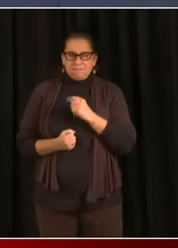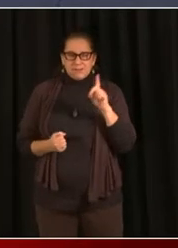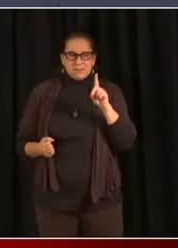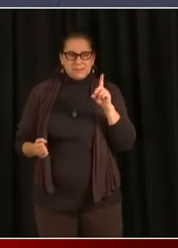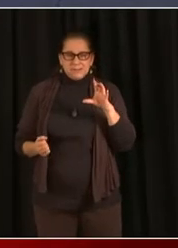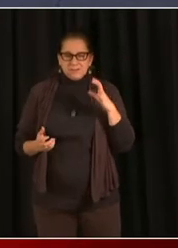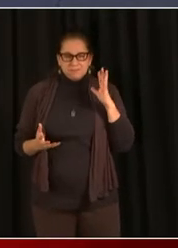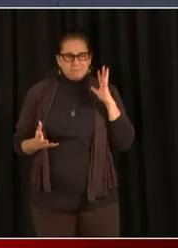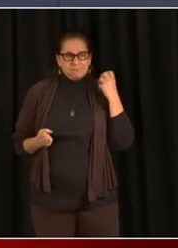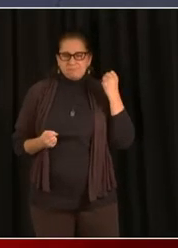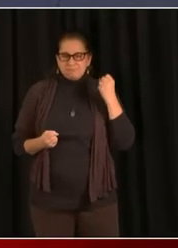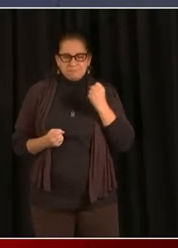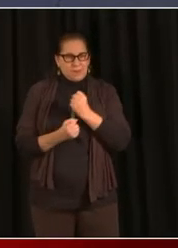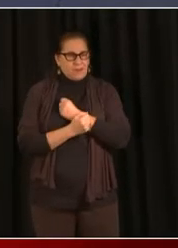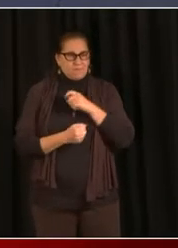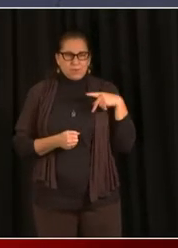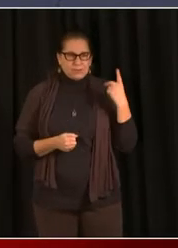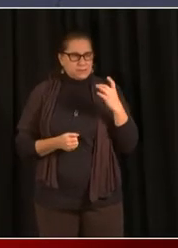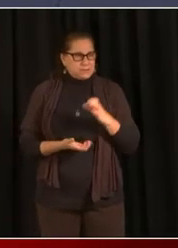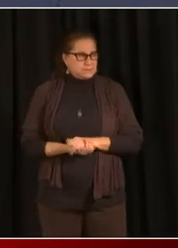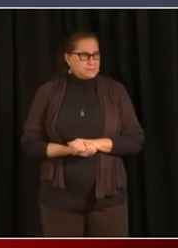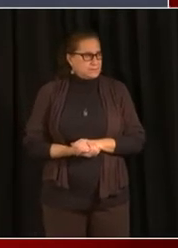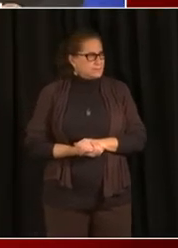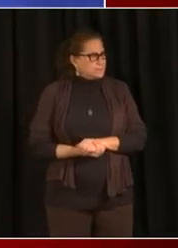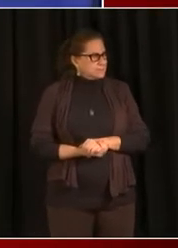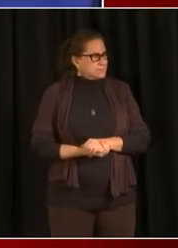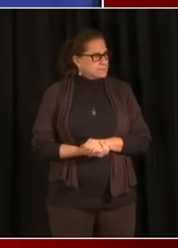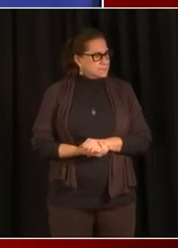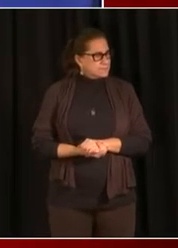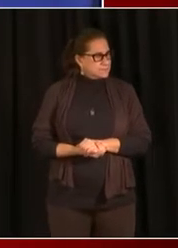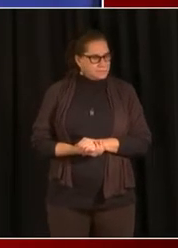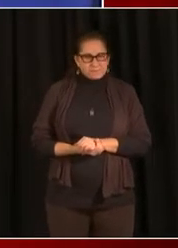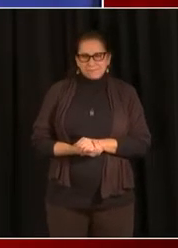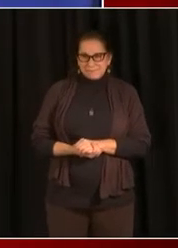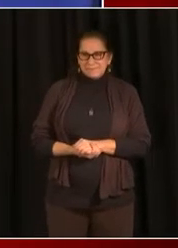DC. Thank you very much.